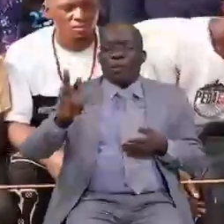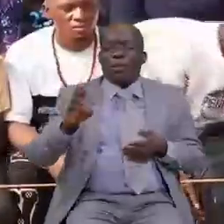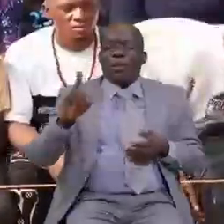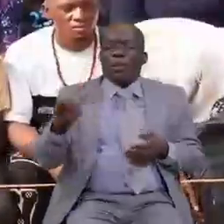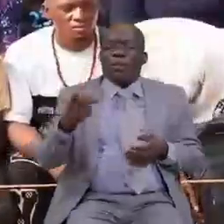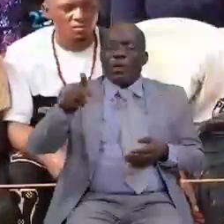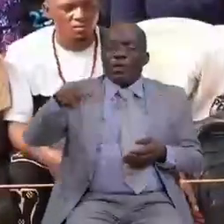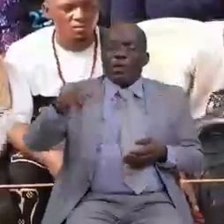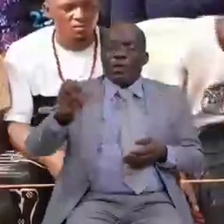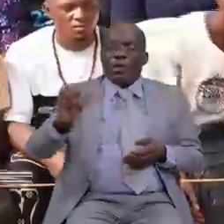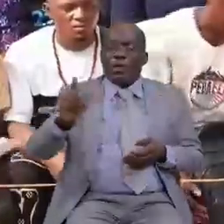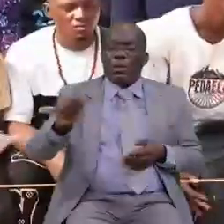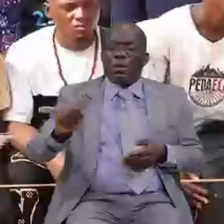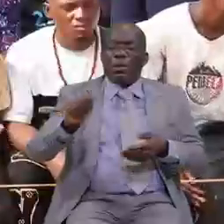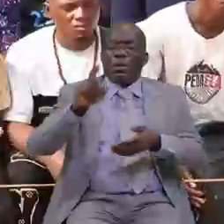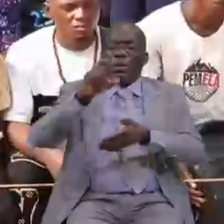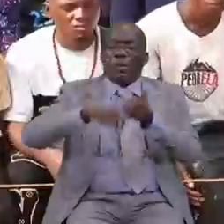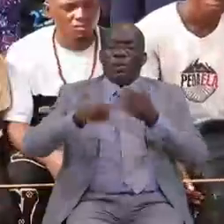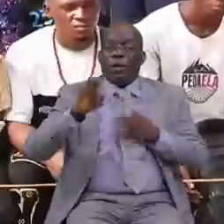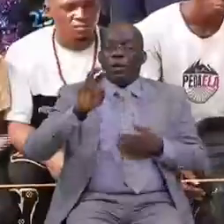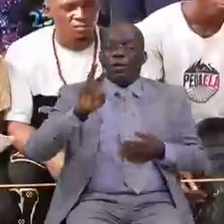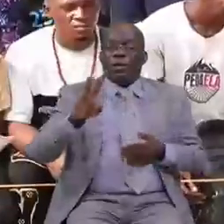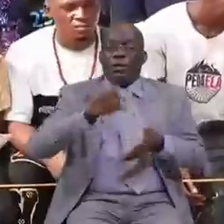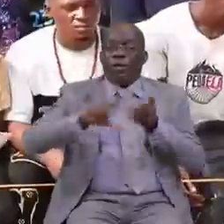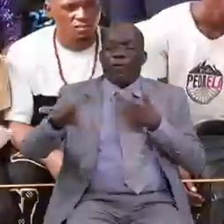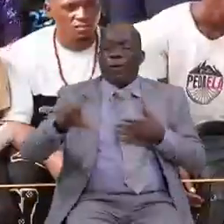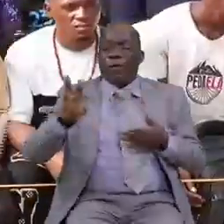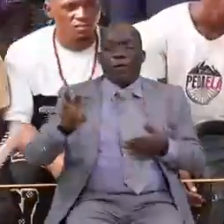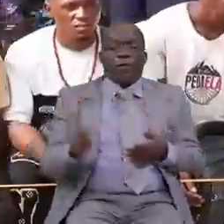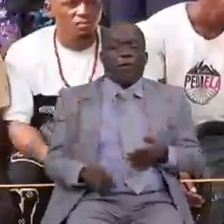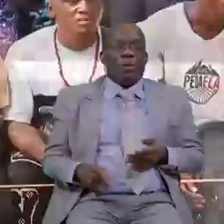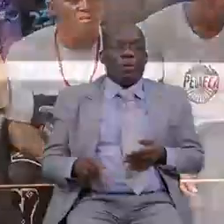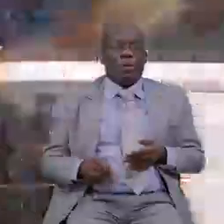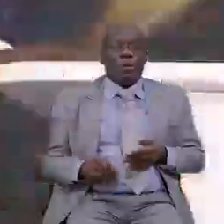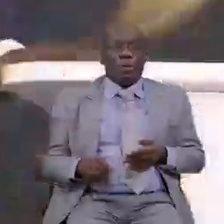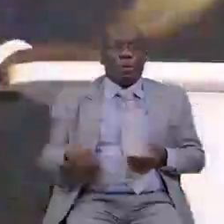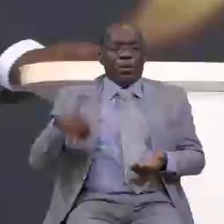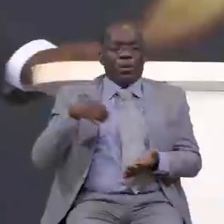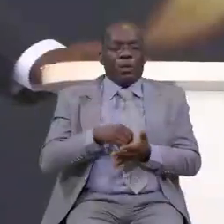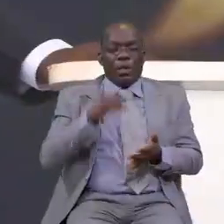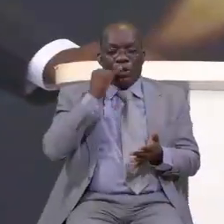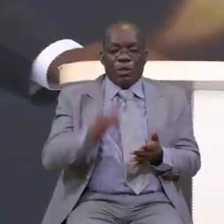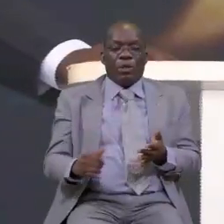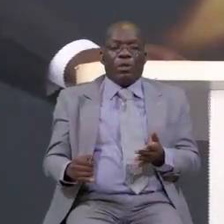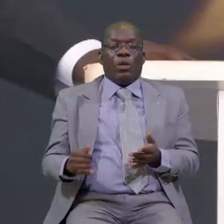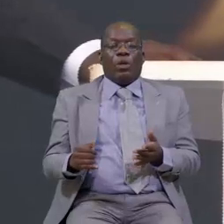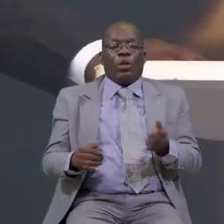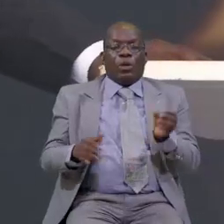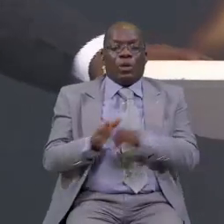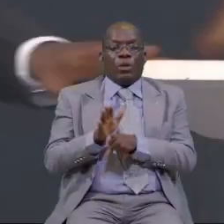2, verse 6. Wherefore also it is contained in the